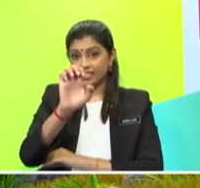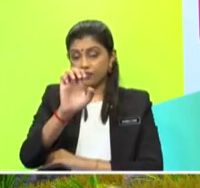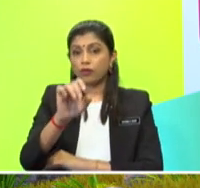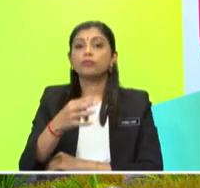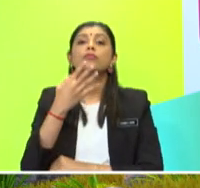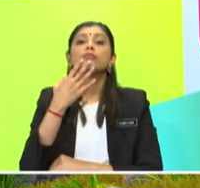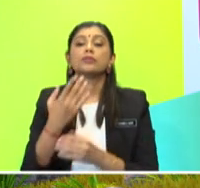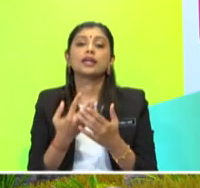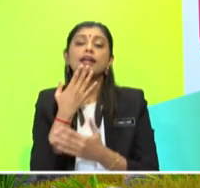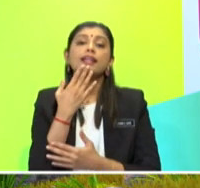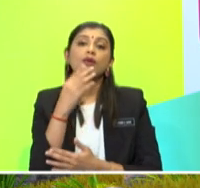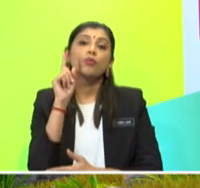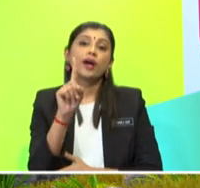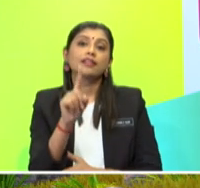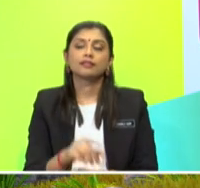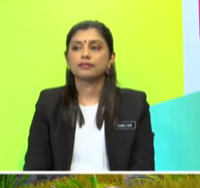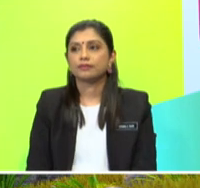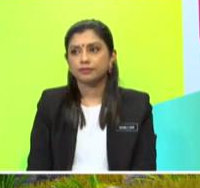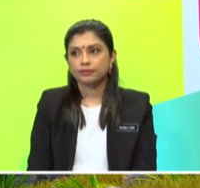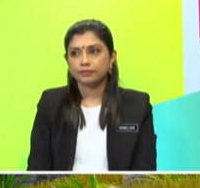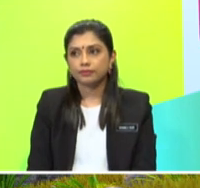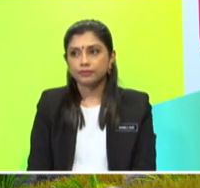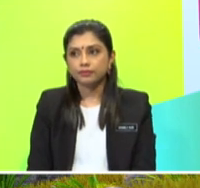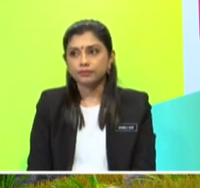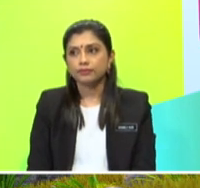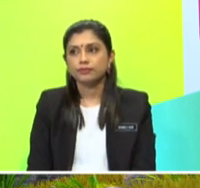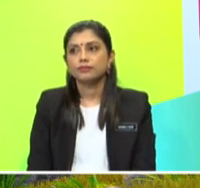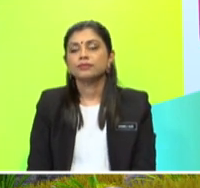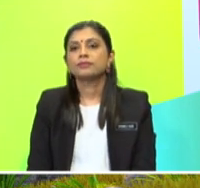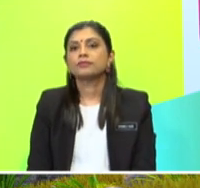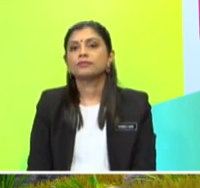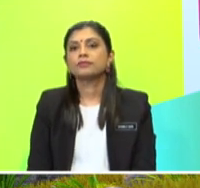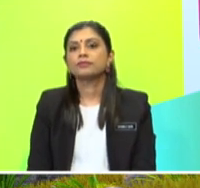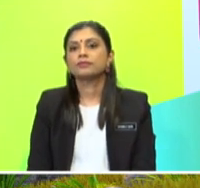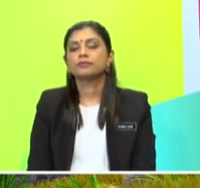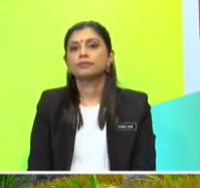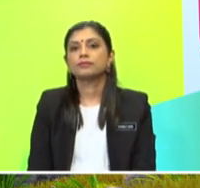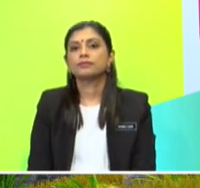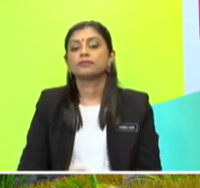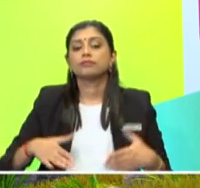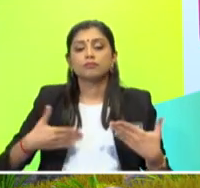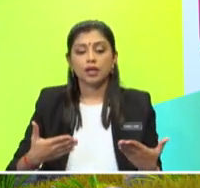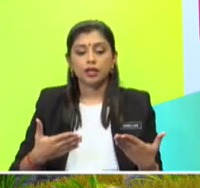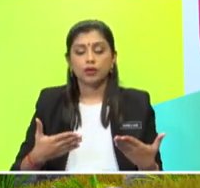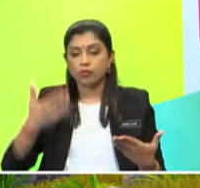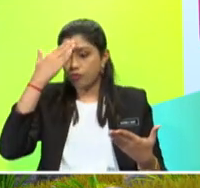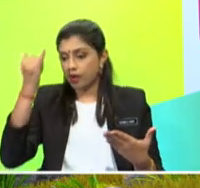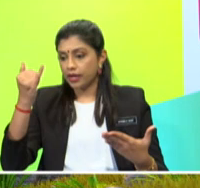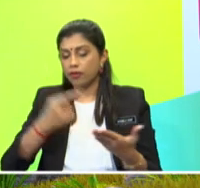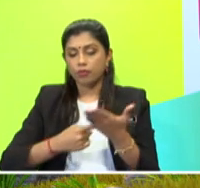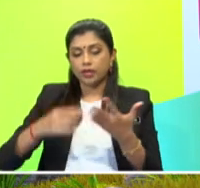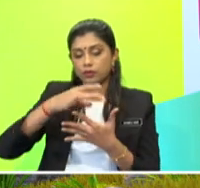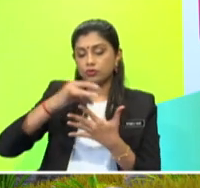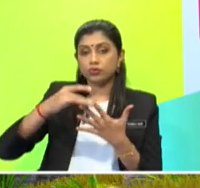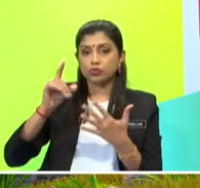educate through exposure. So I'm going to choose any one of the keys. How, why, or what? Look at the